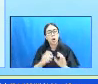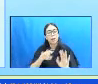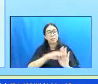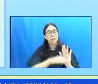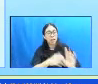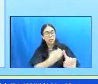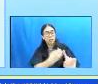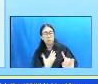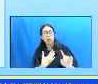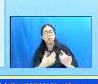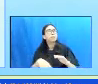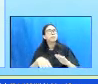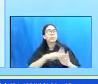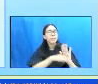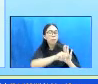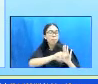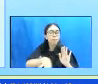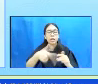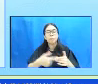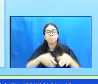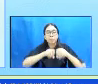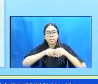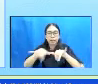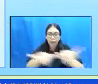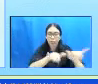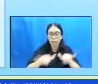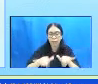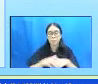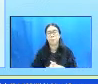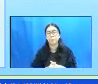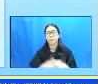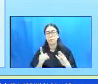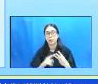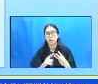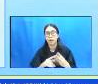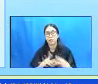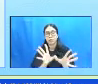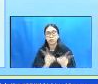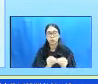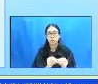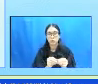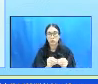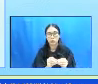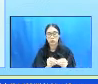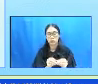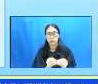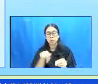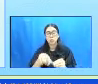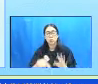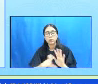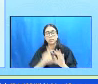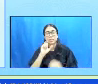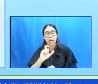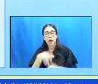The third, inclusion is a wise of working or an approach which can